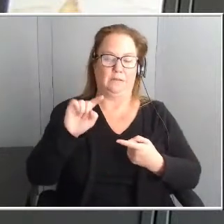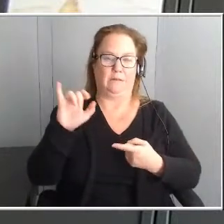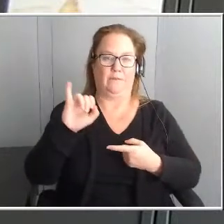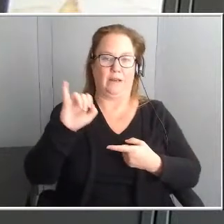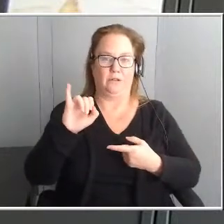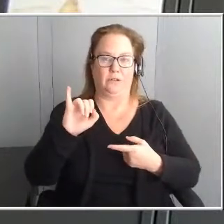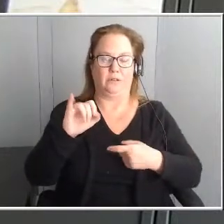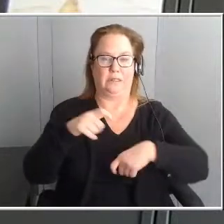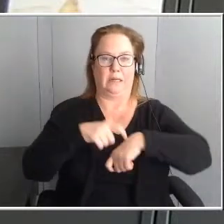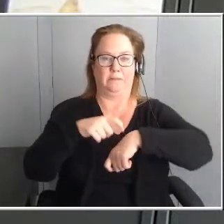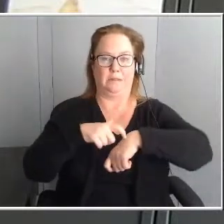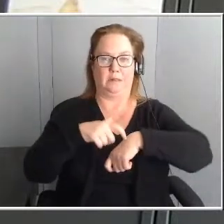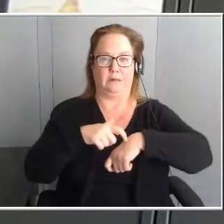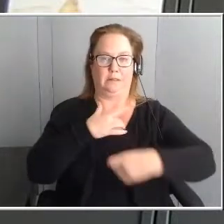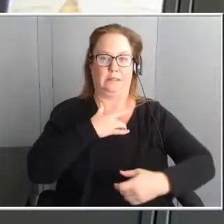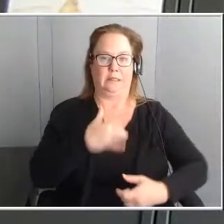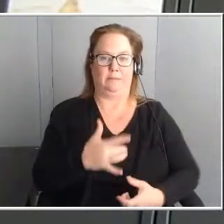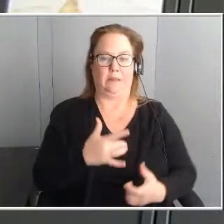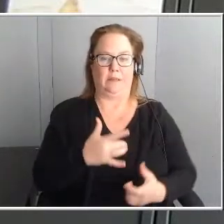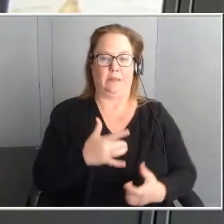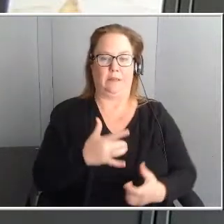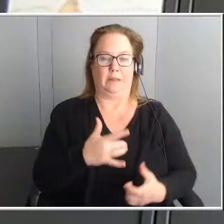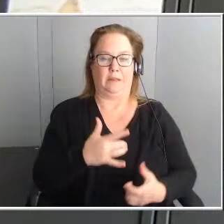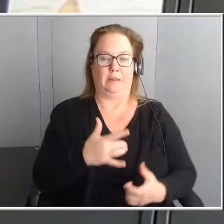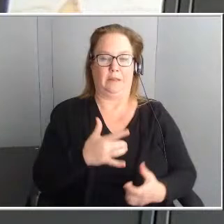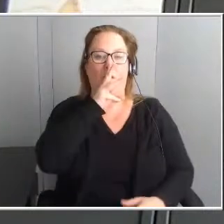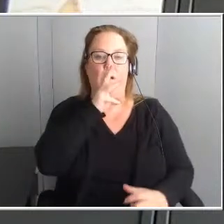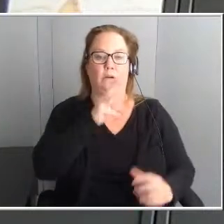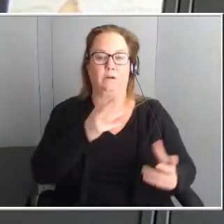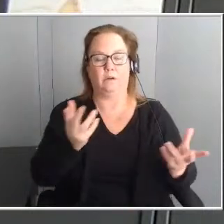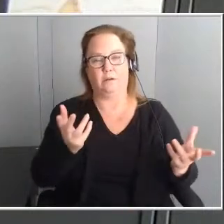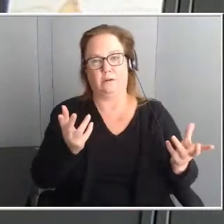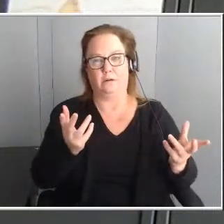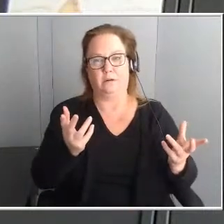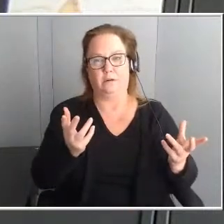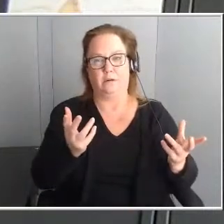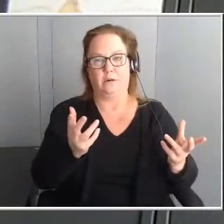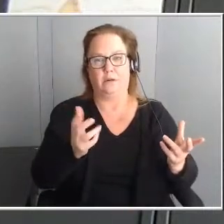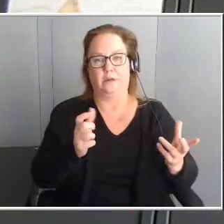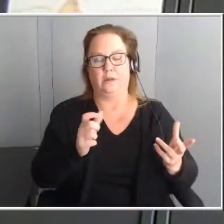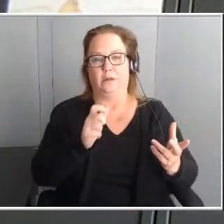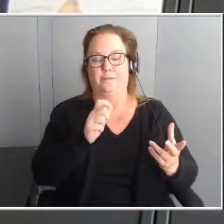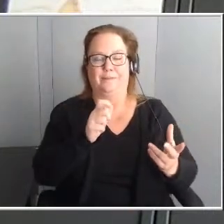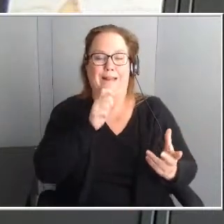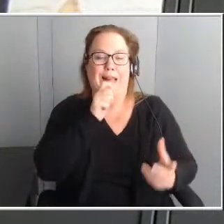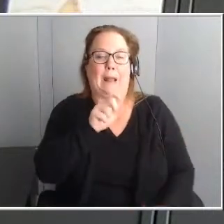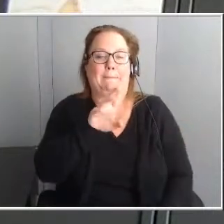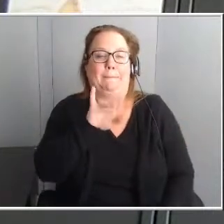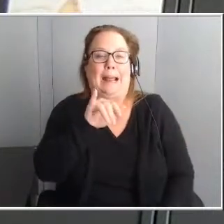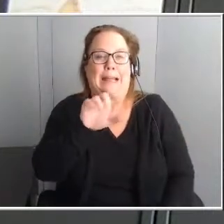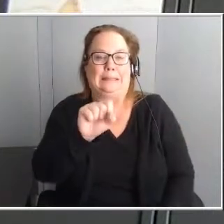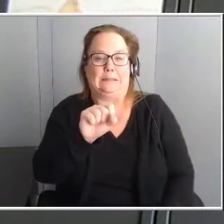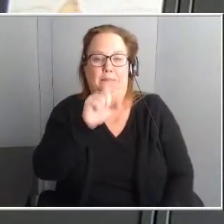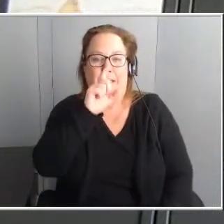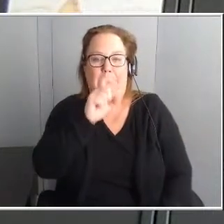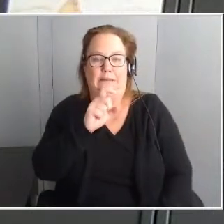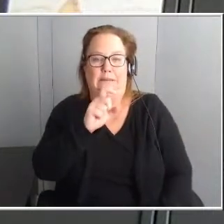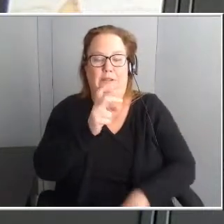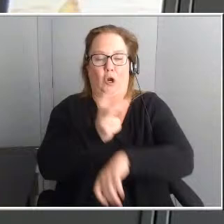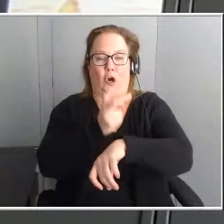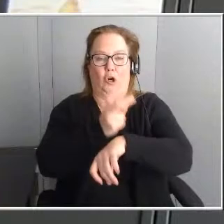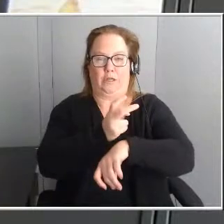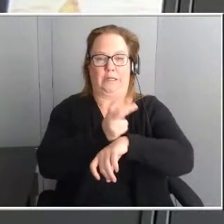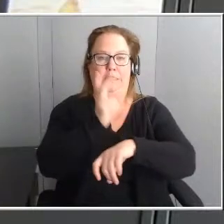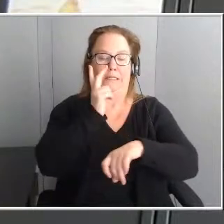But it's generally believed now that wastewater is sort of the more unbiased readout because it's really hard to get a handle on how